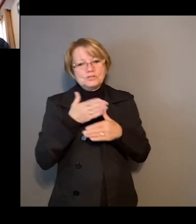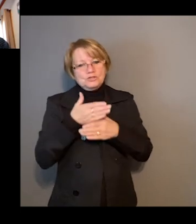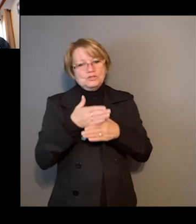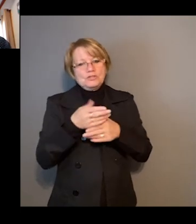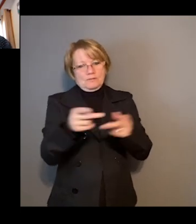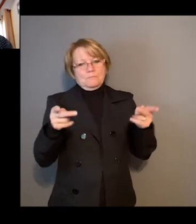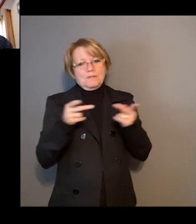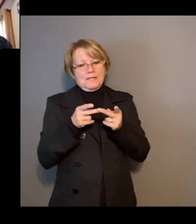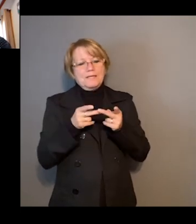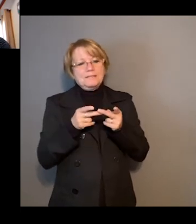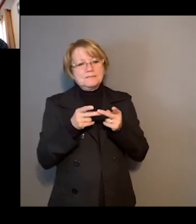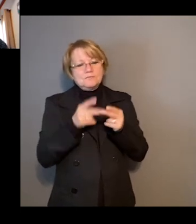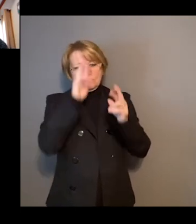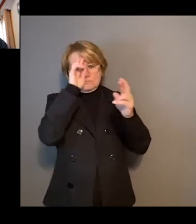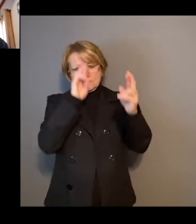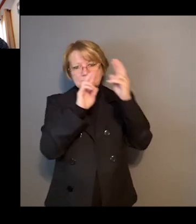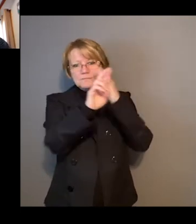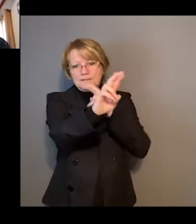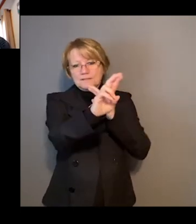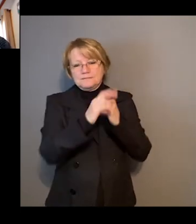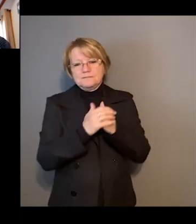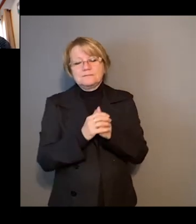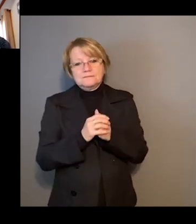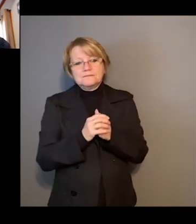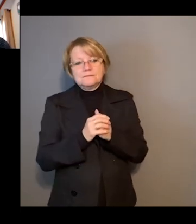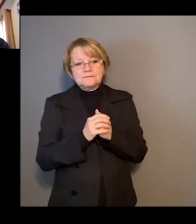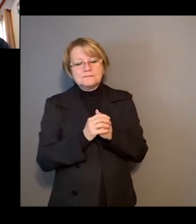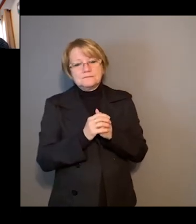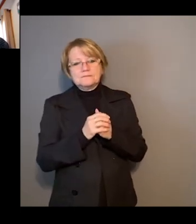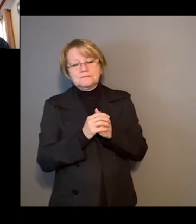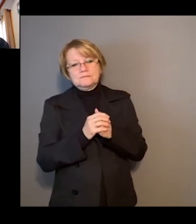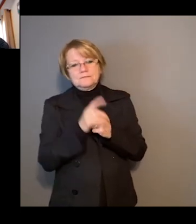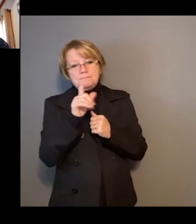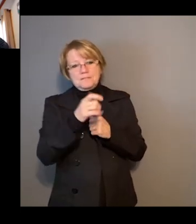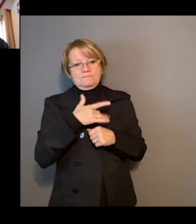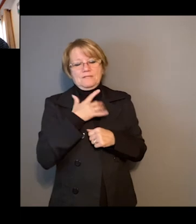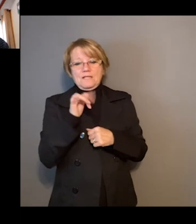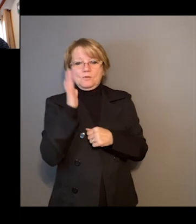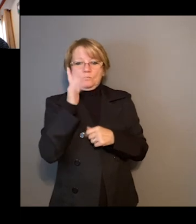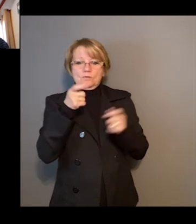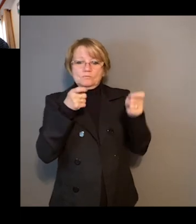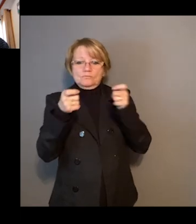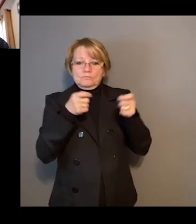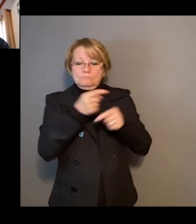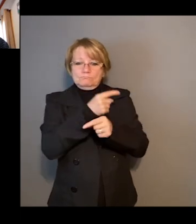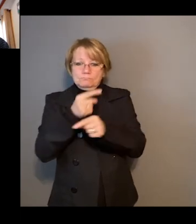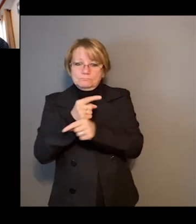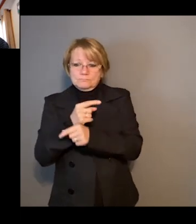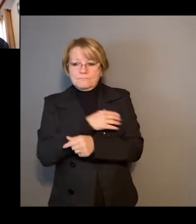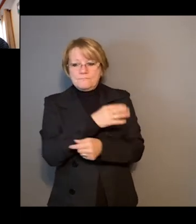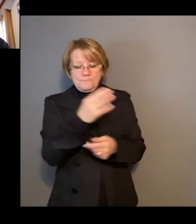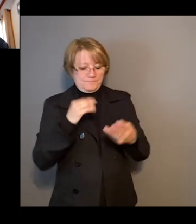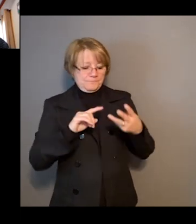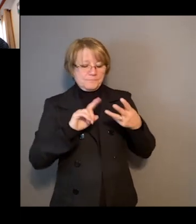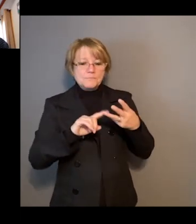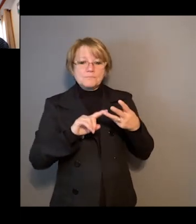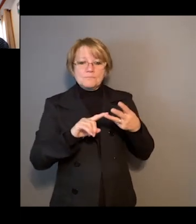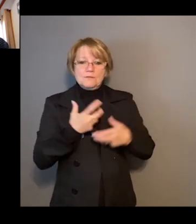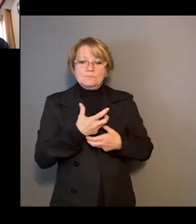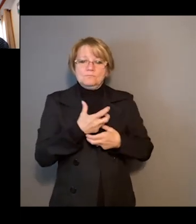like you're going to treat them appropriately, right? Trust is incredibly important as well,